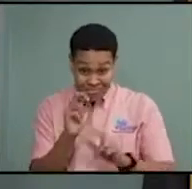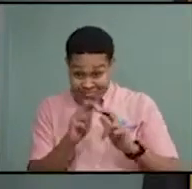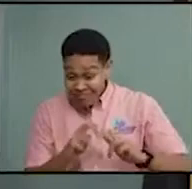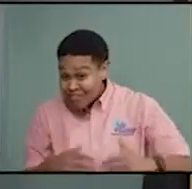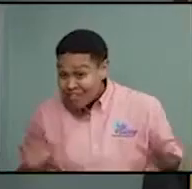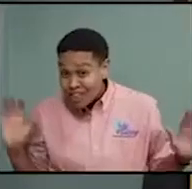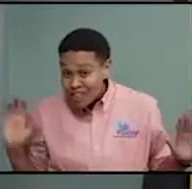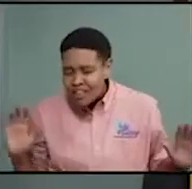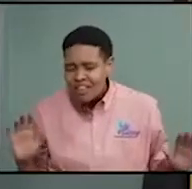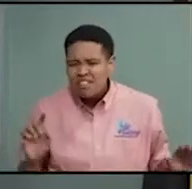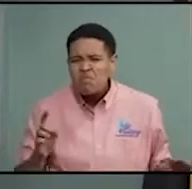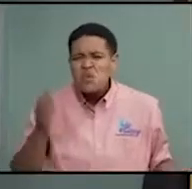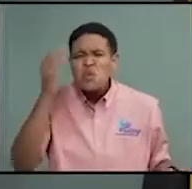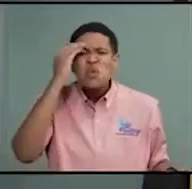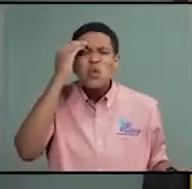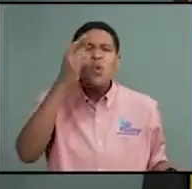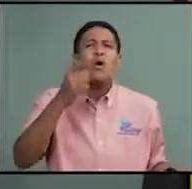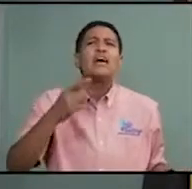There is a sense as if,